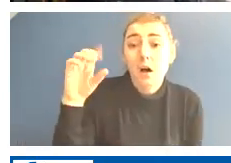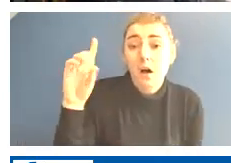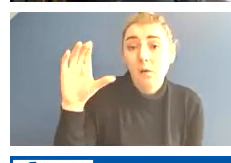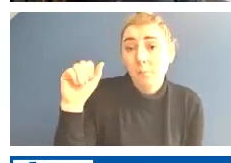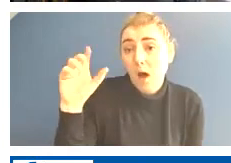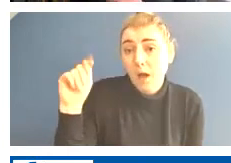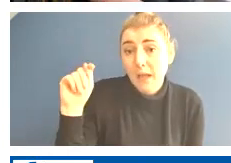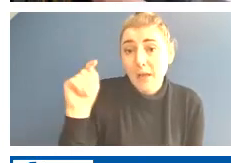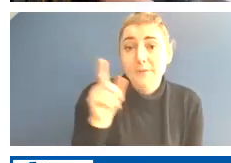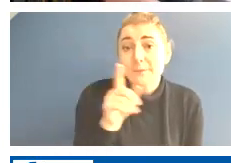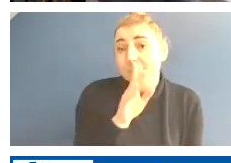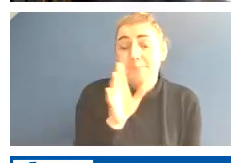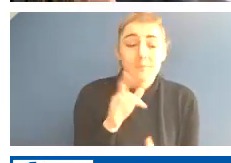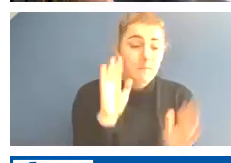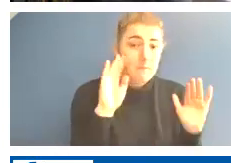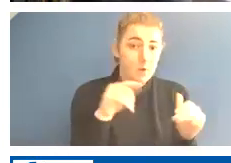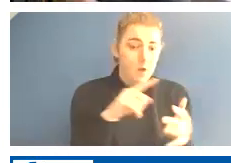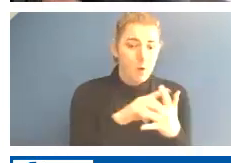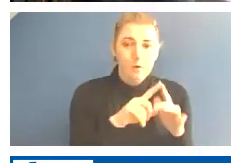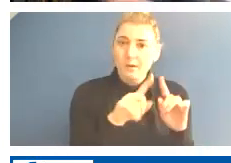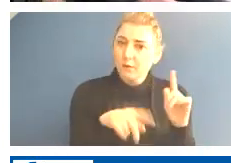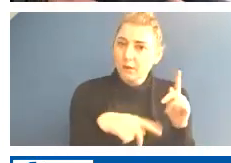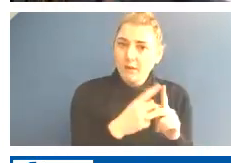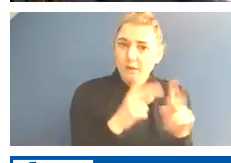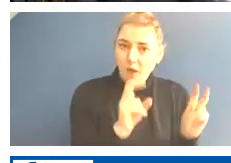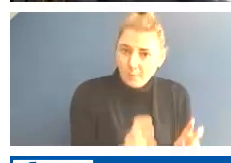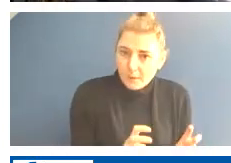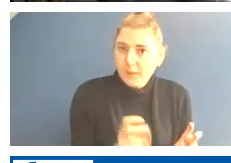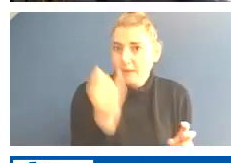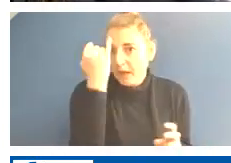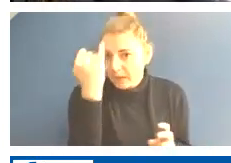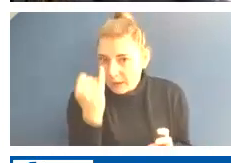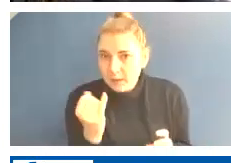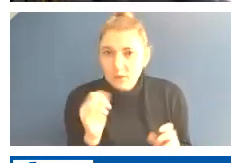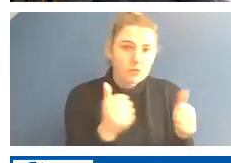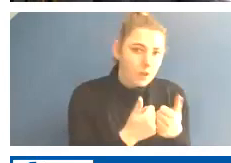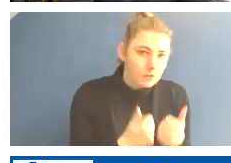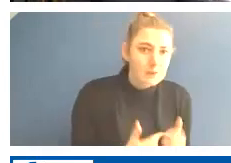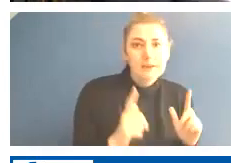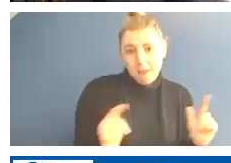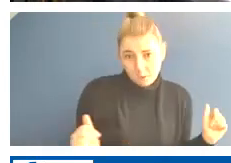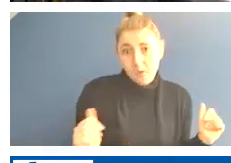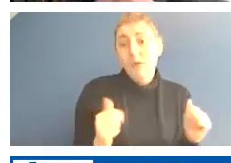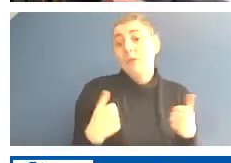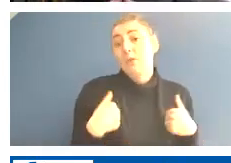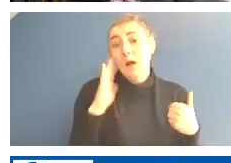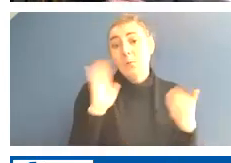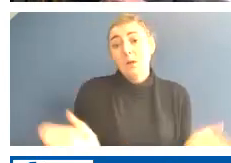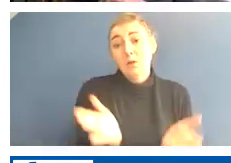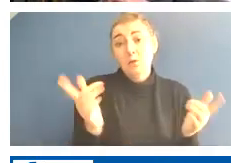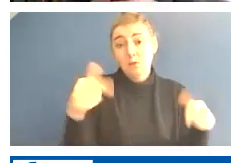on these sort of topics, ideas, challenges, etc. And so I would encourage